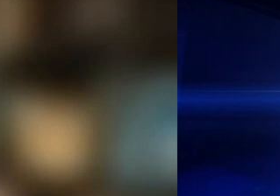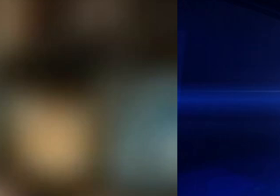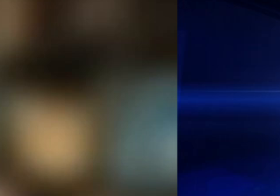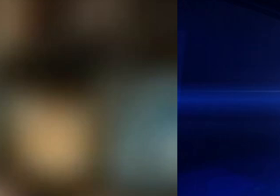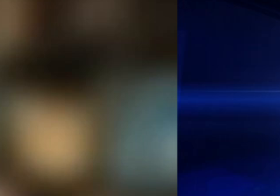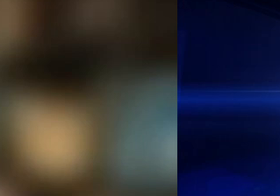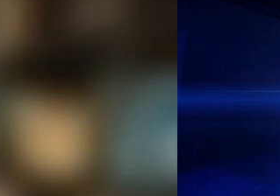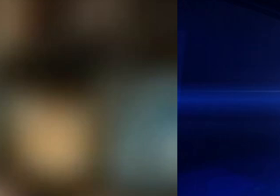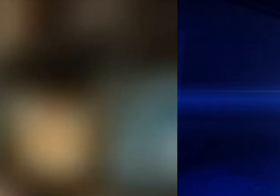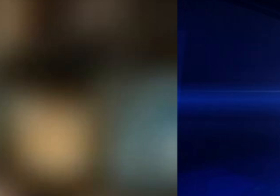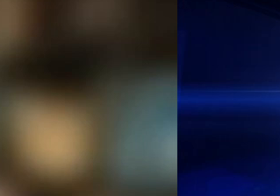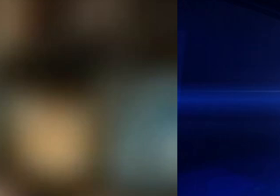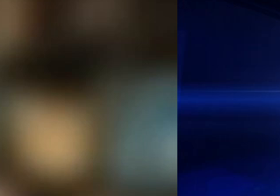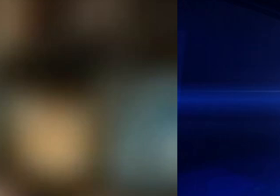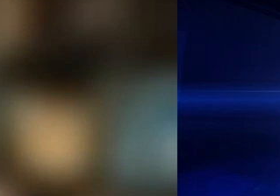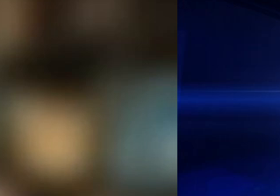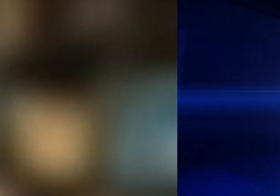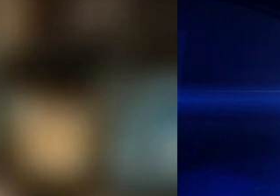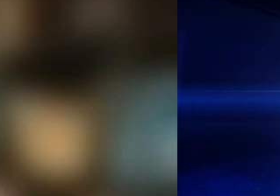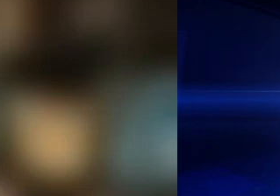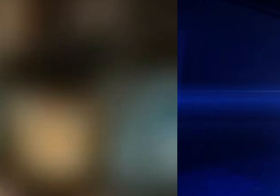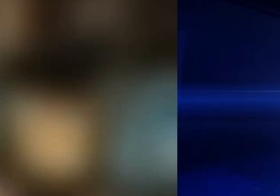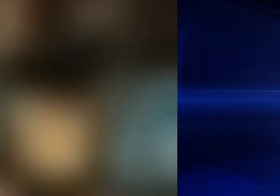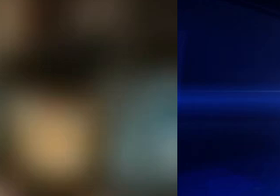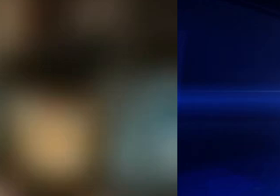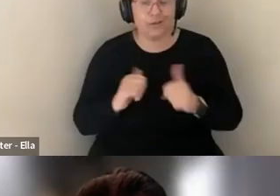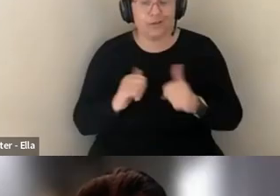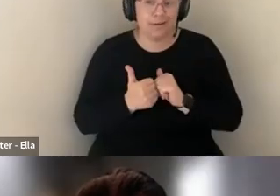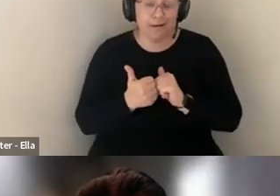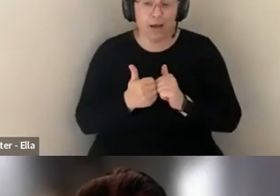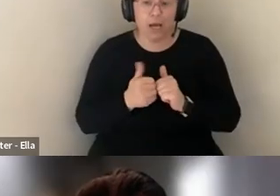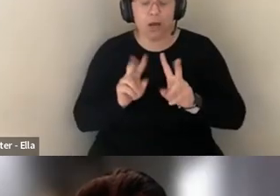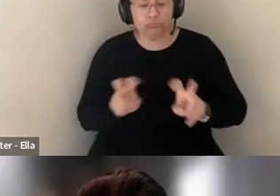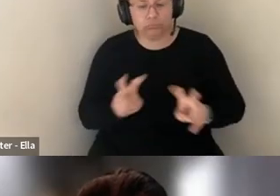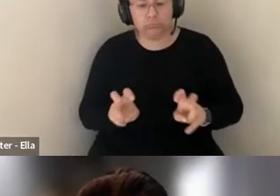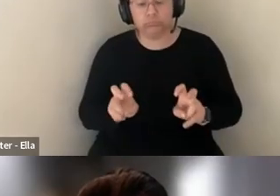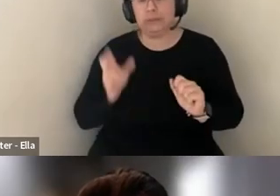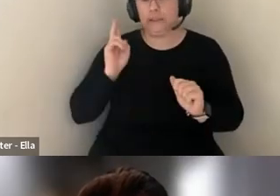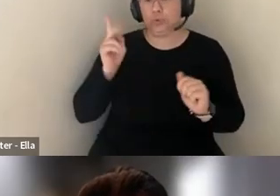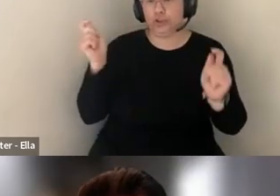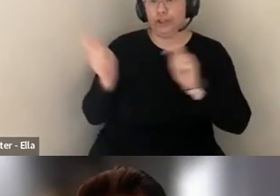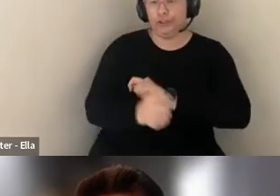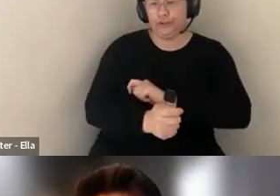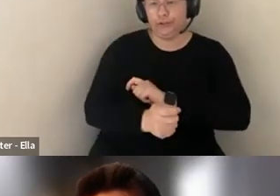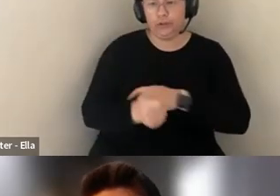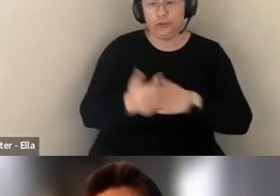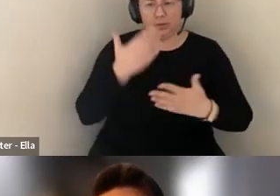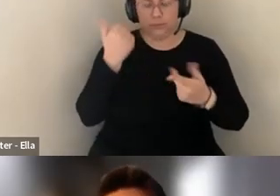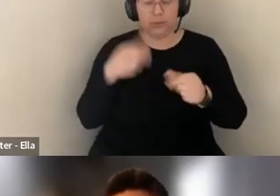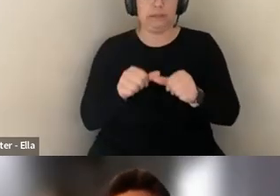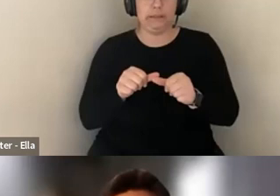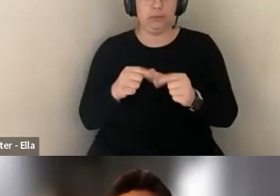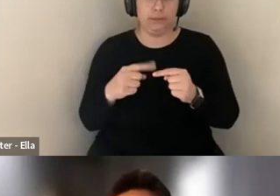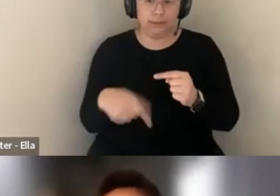EDUCATING CLINICIANS IN THIS AREA IS TO SORT OF GO THROUGH THE HISTORICAL CHANGES IN THESE WORDS TO SEE THAT THERE'S SORT OF A CONSTANT CYCLE OF